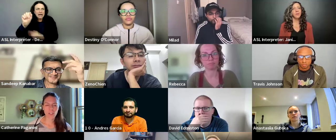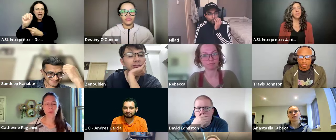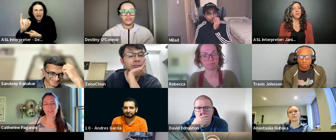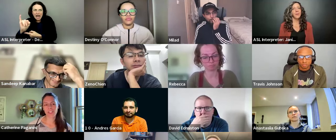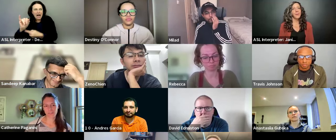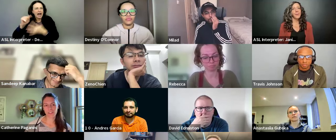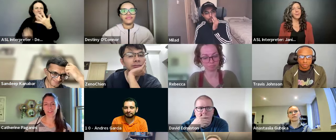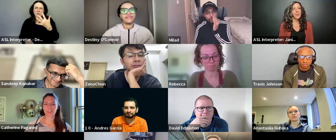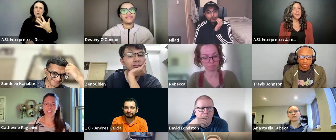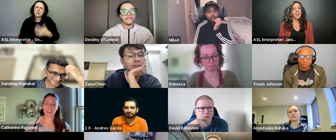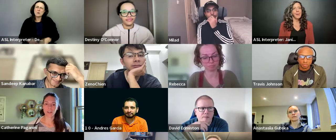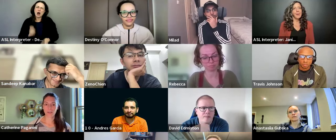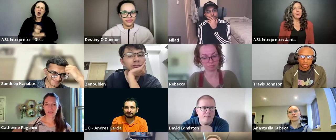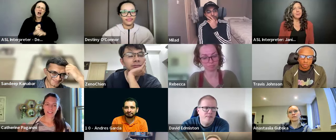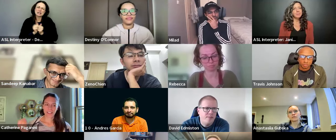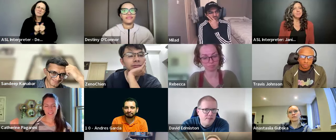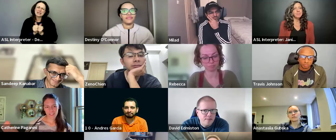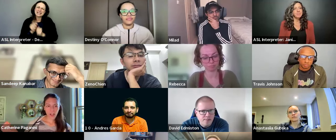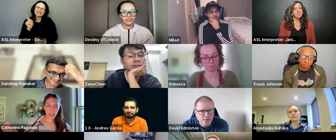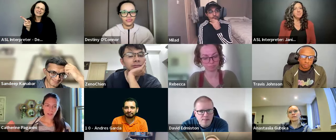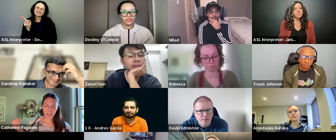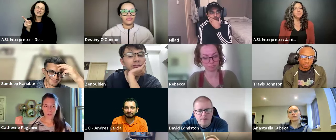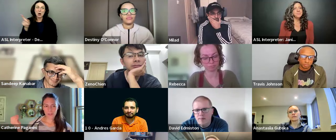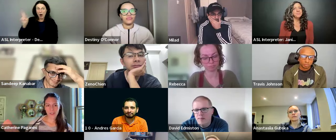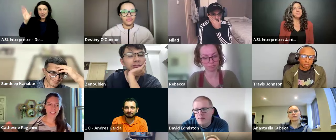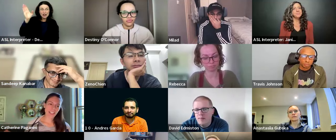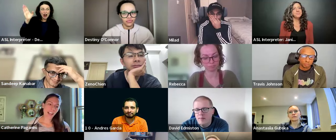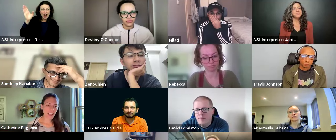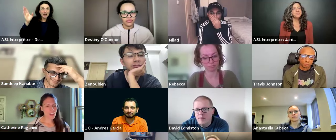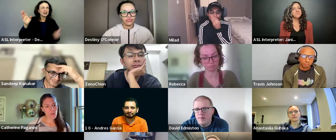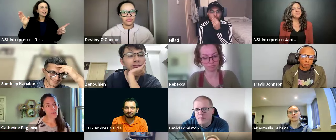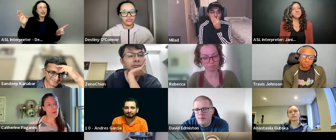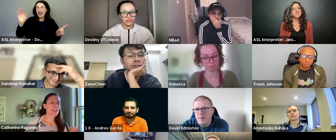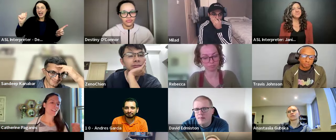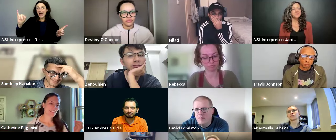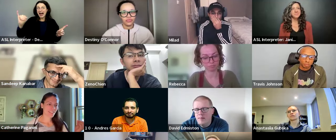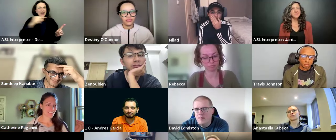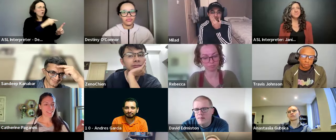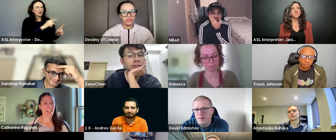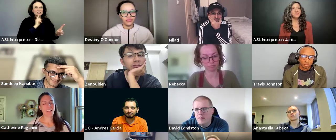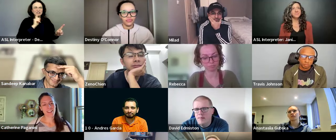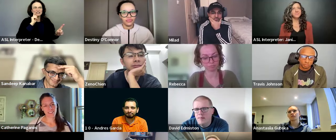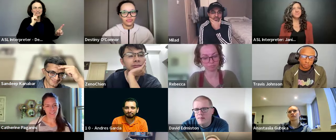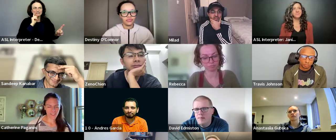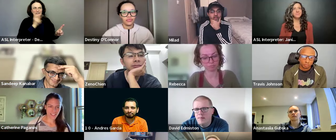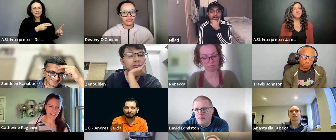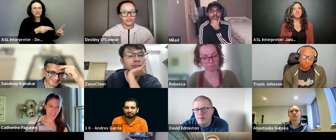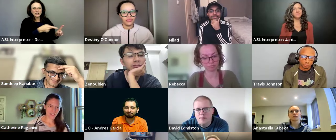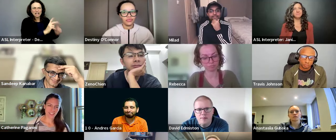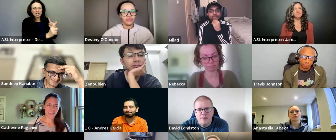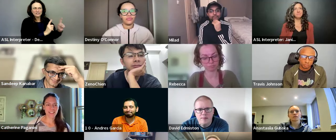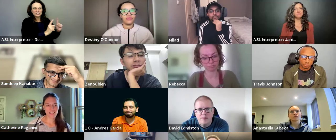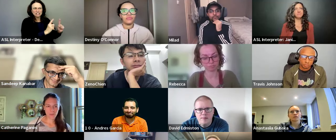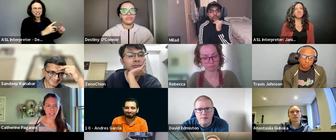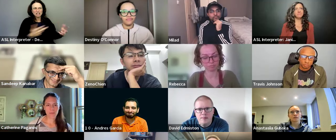whatever. And that's always very difficult because you're like, oh, here's a talk about the newest trend in AI or like this DEI